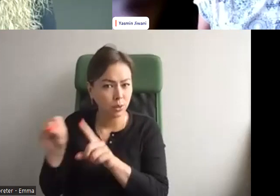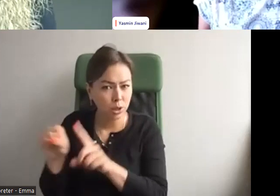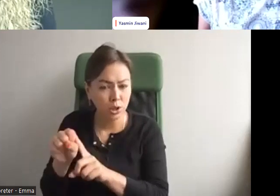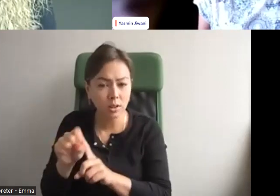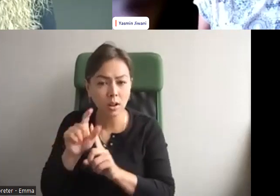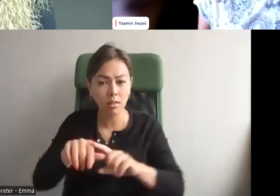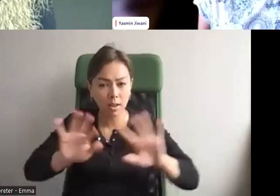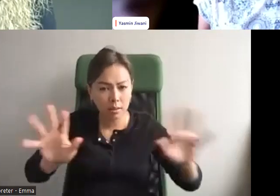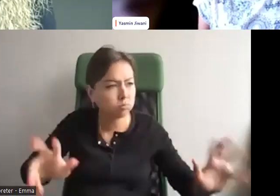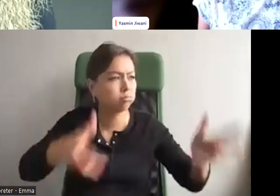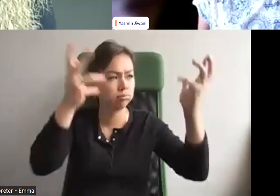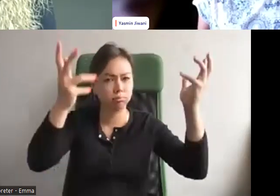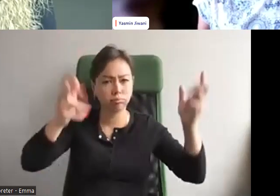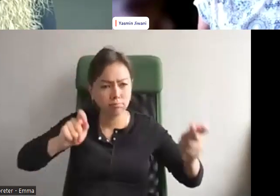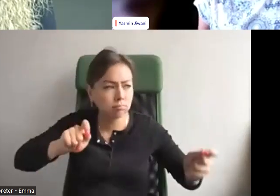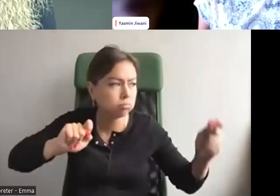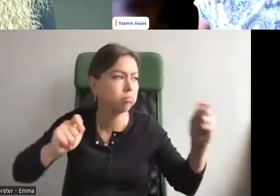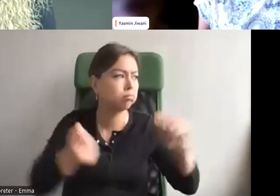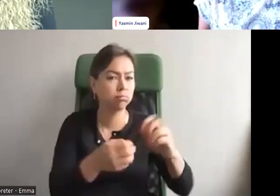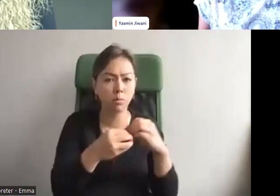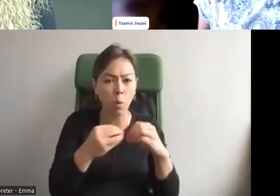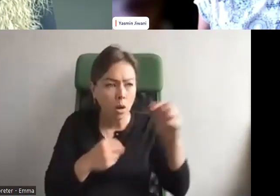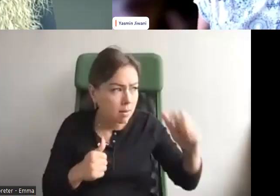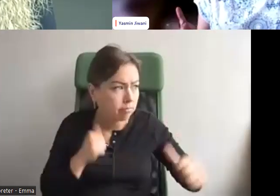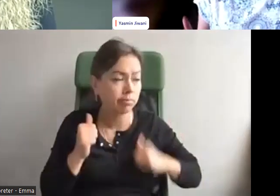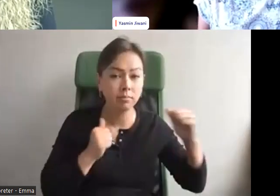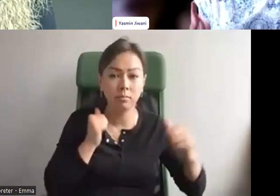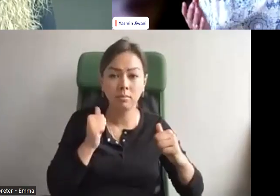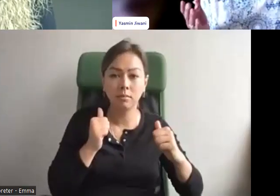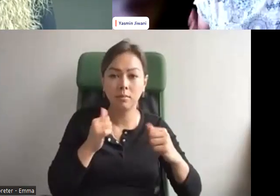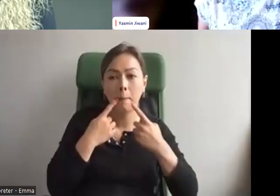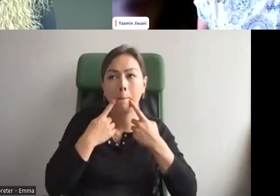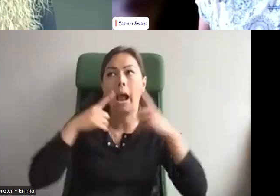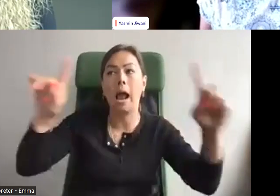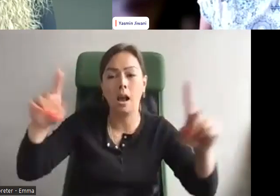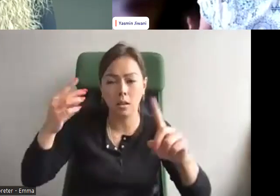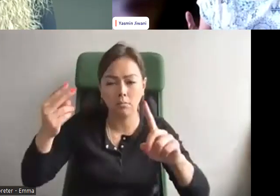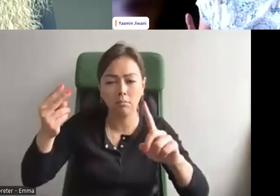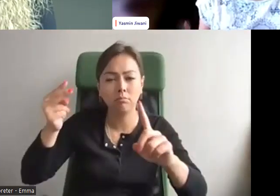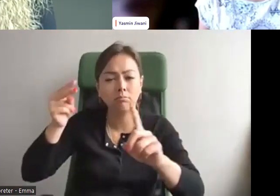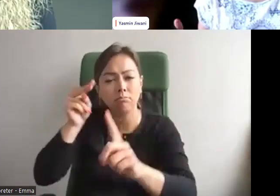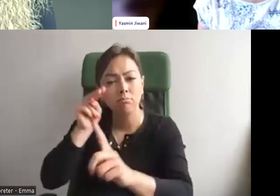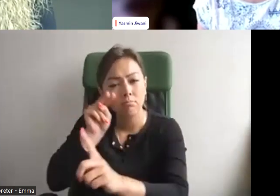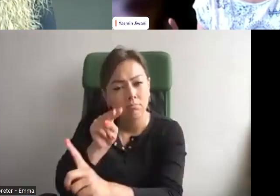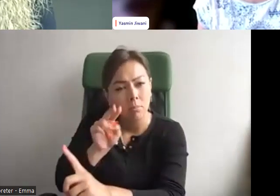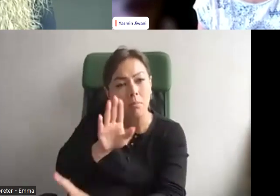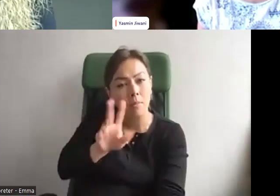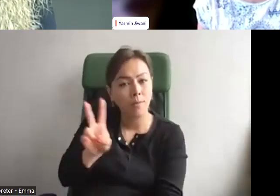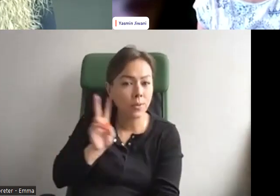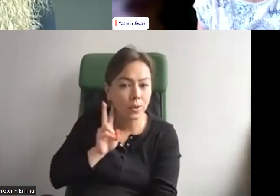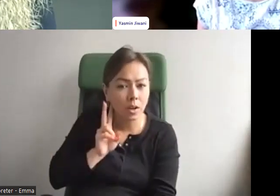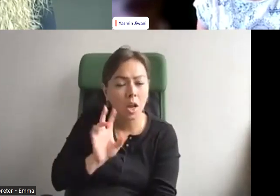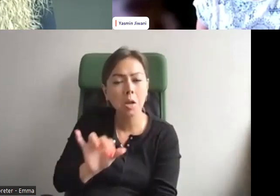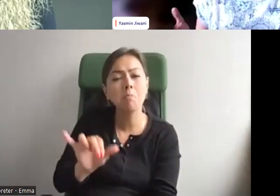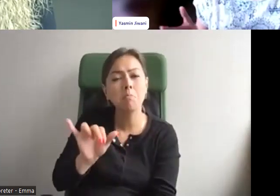and mobilizing happened that you actually saw the other side. But when you did see Indigenous women as